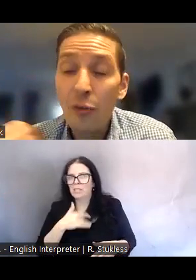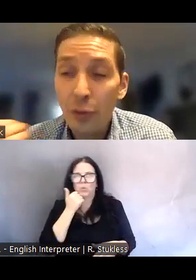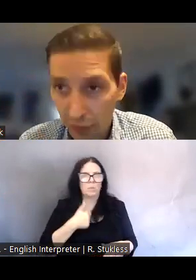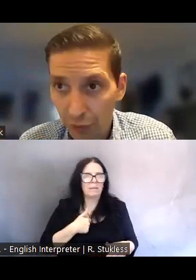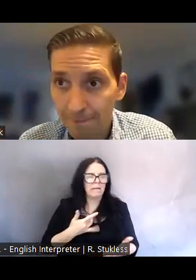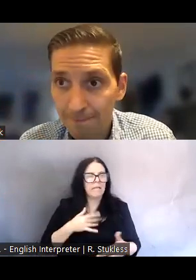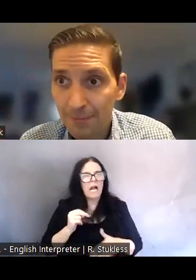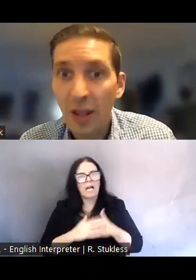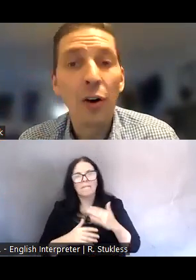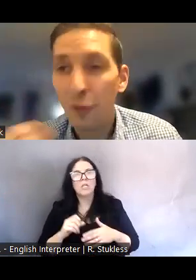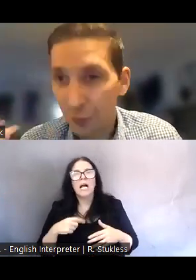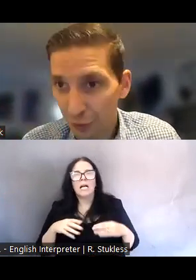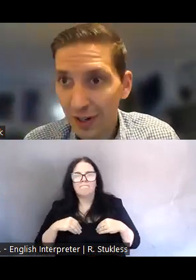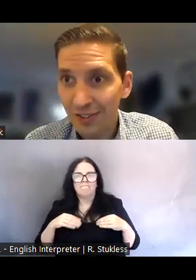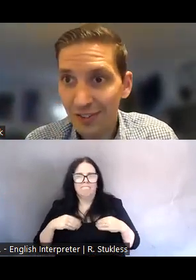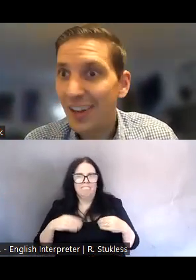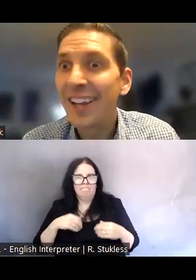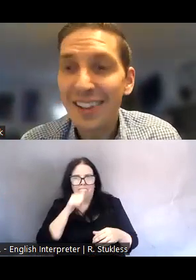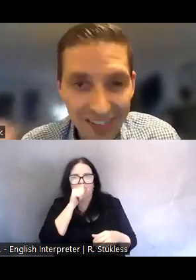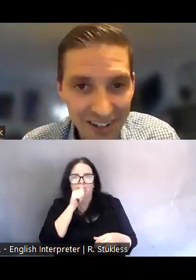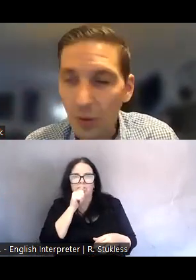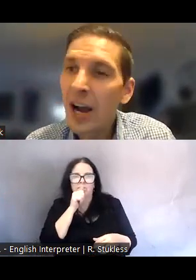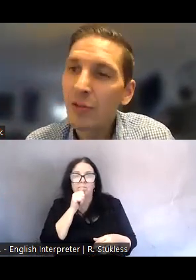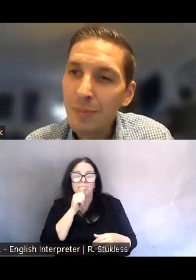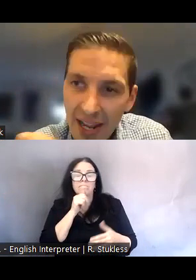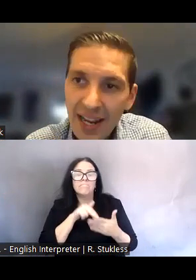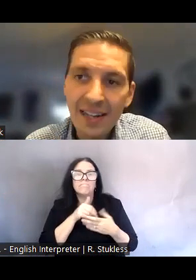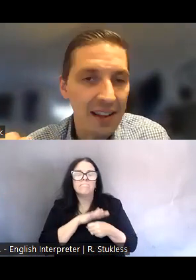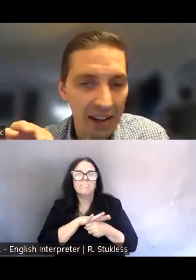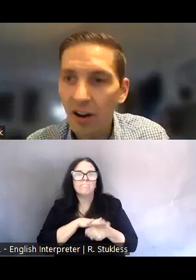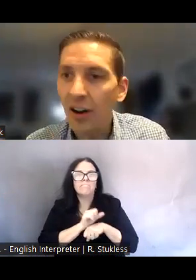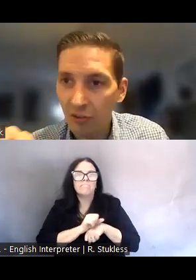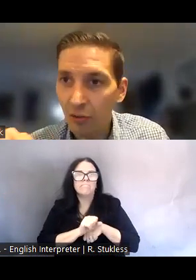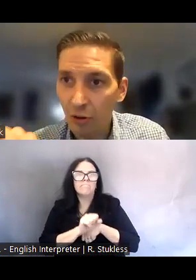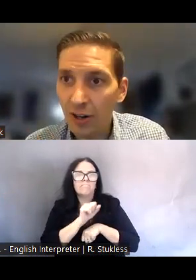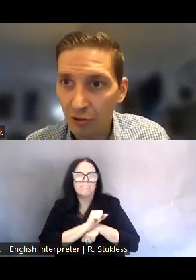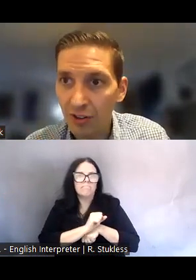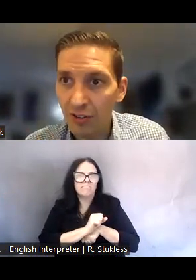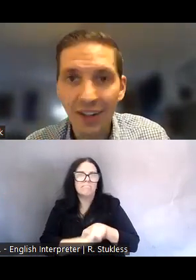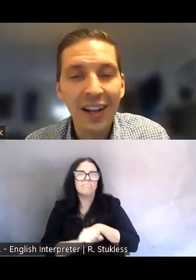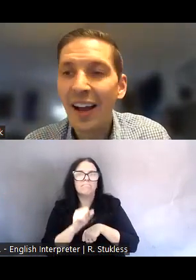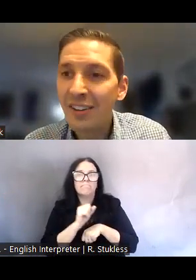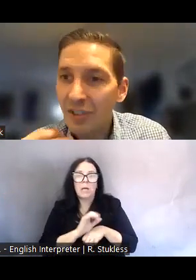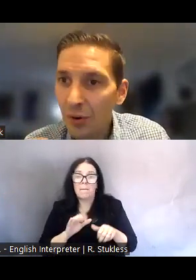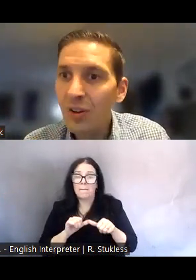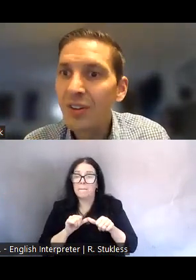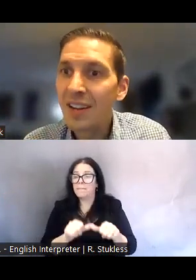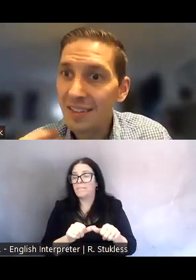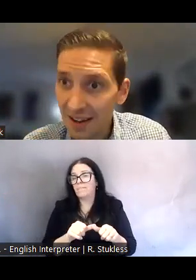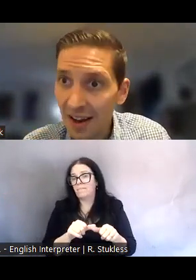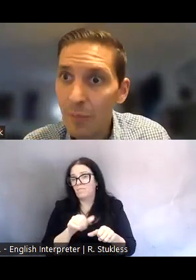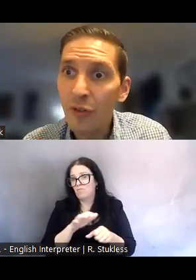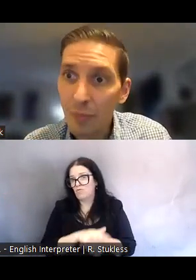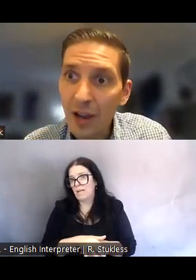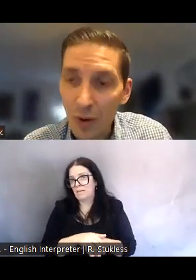just overexude. I overstretch. I continue. I remain in that chronic stressor. I don't take